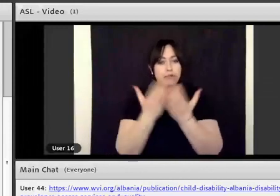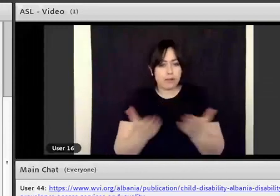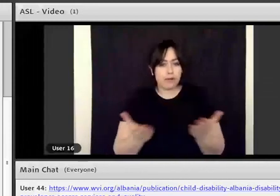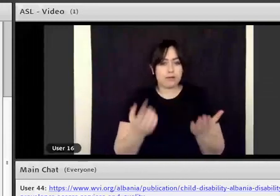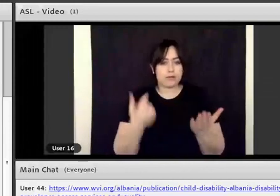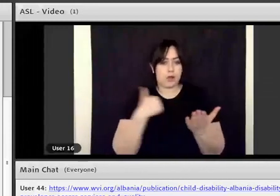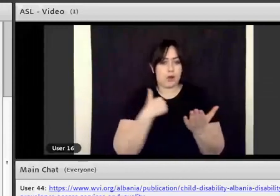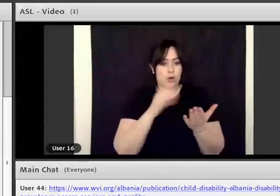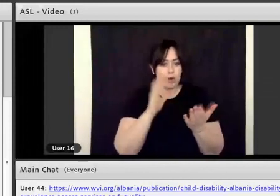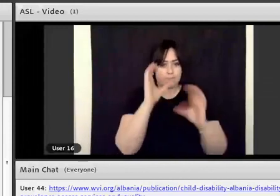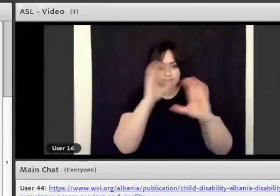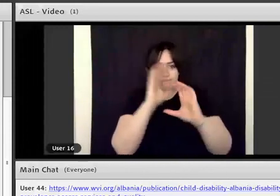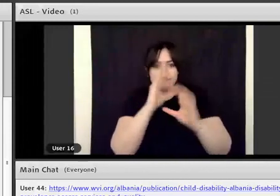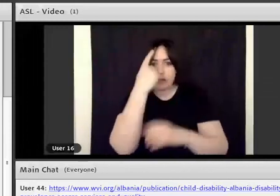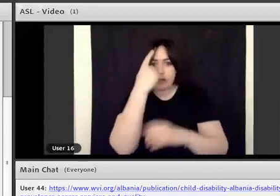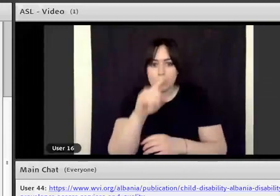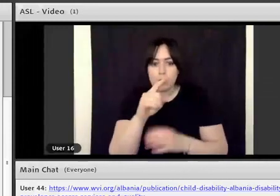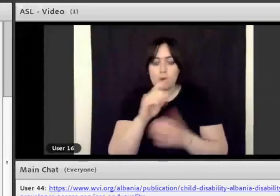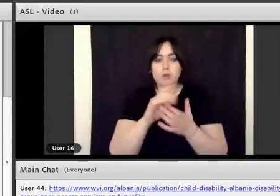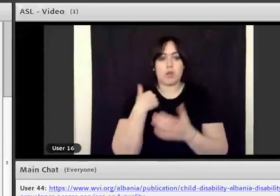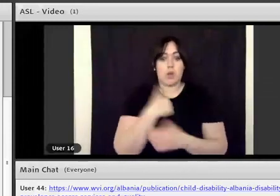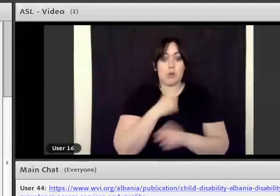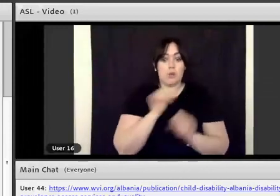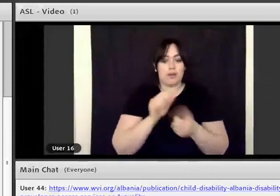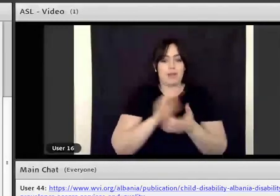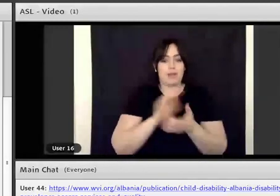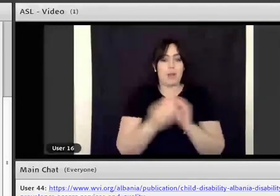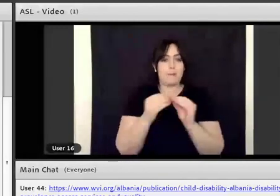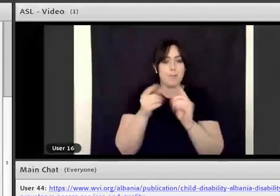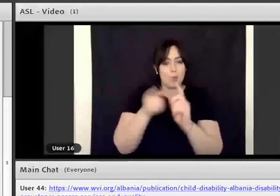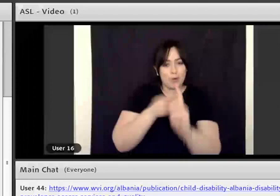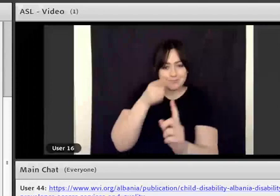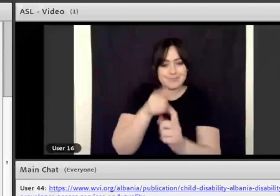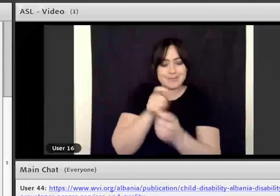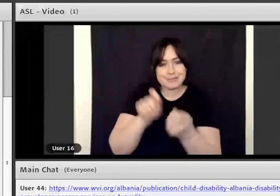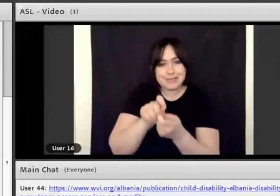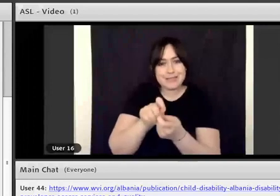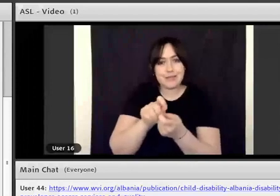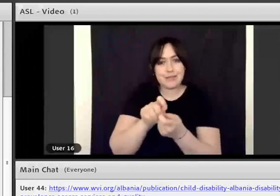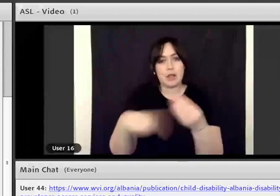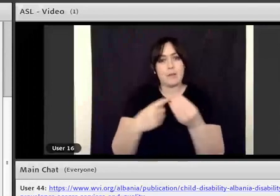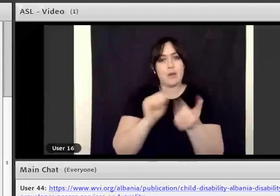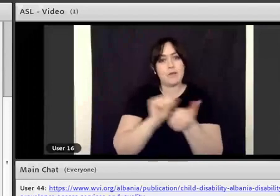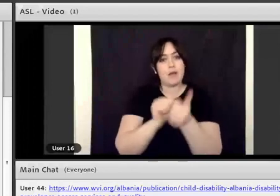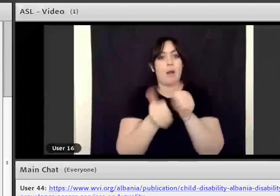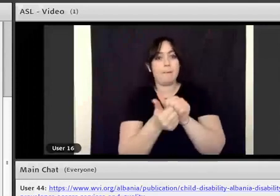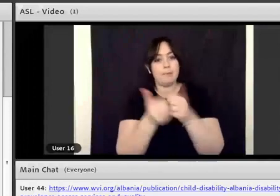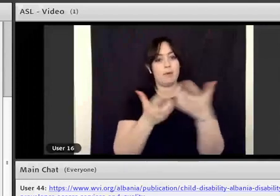for so that we can be specific about what accommodations we can then provide.